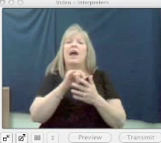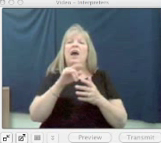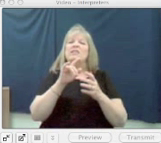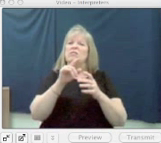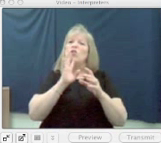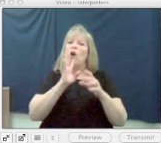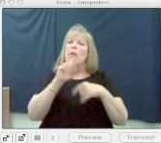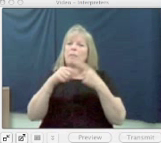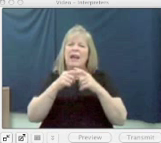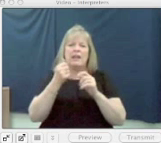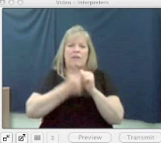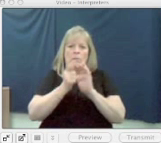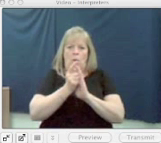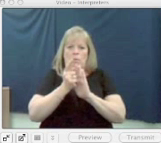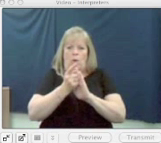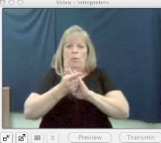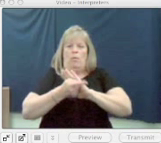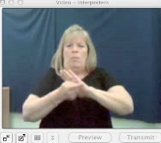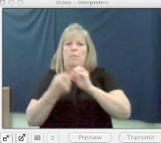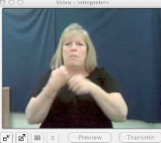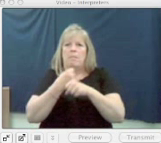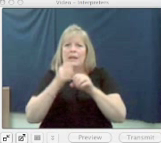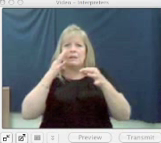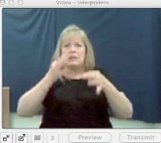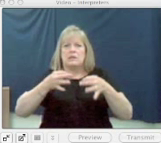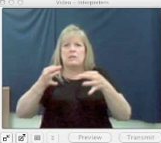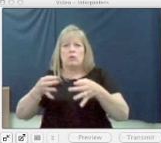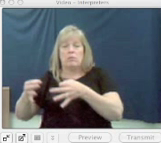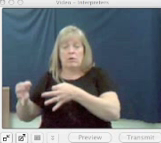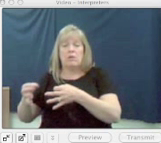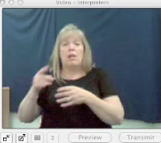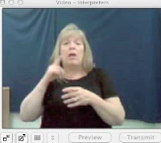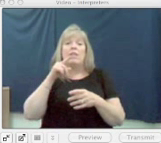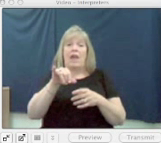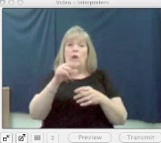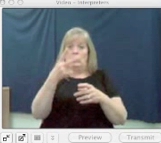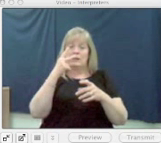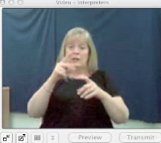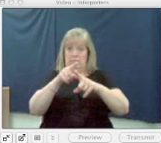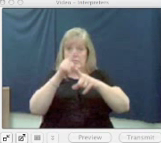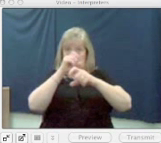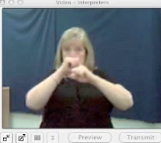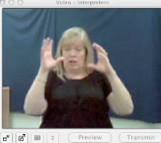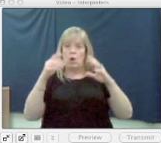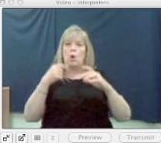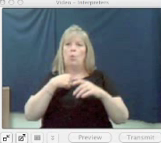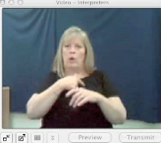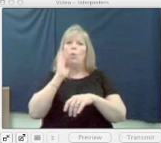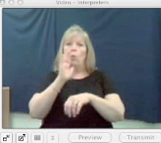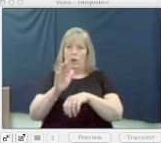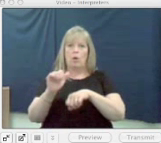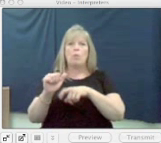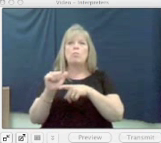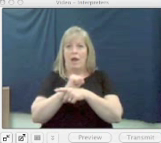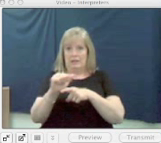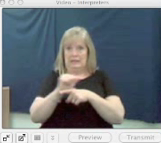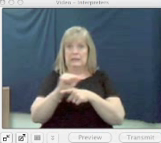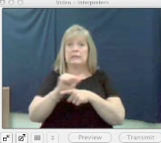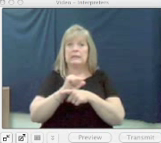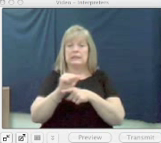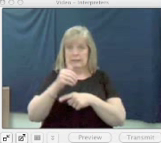moment-to-moment decision-making. This construct you see before you is one we will practice.